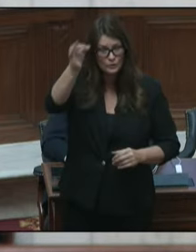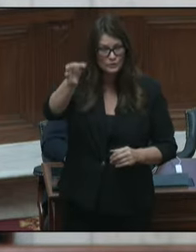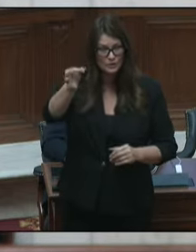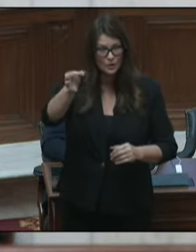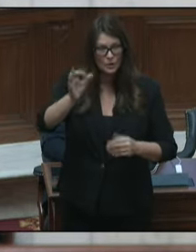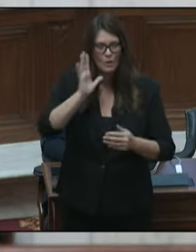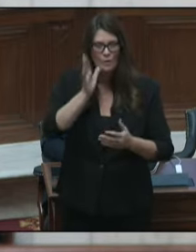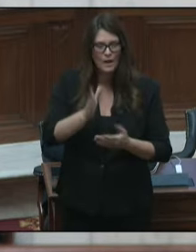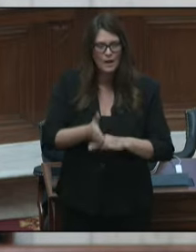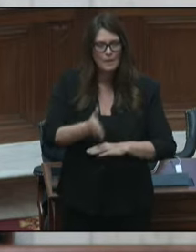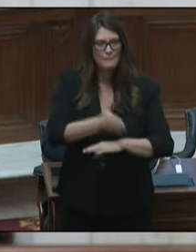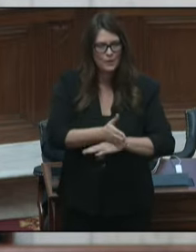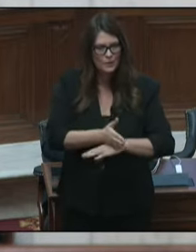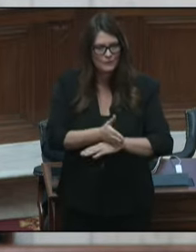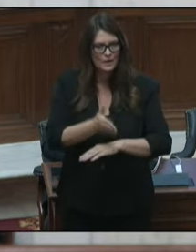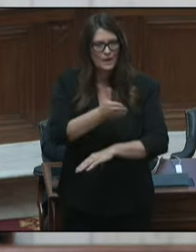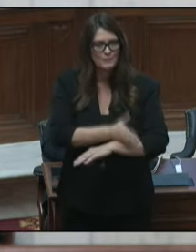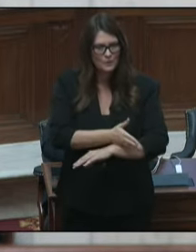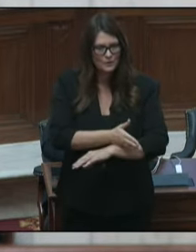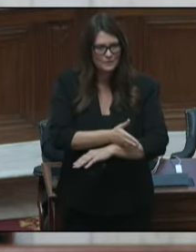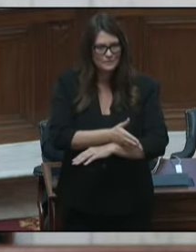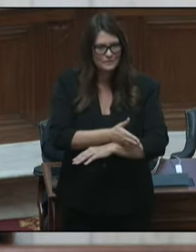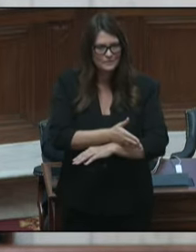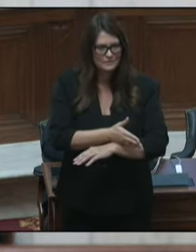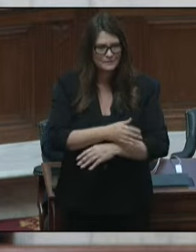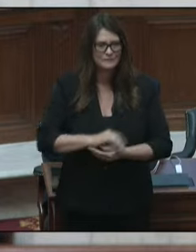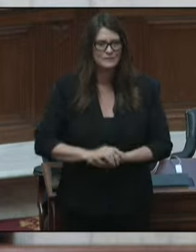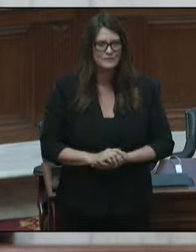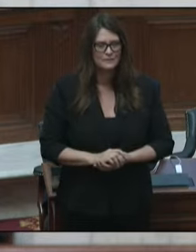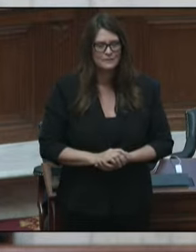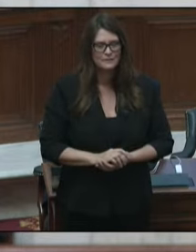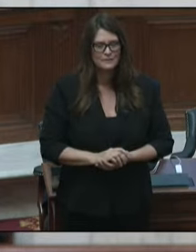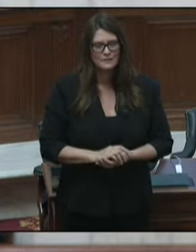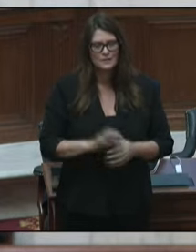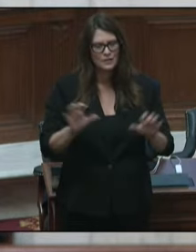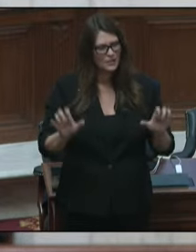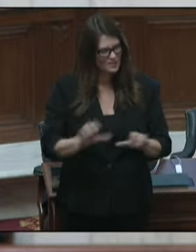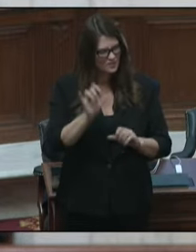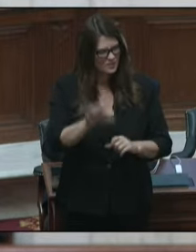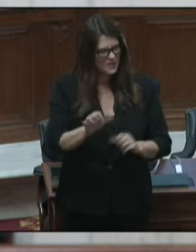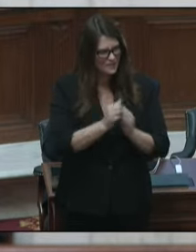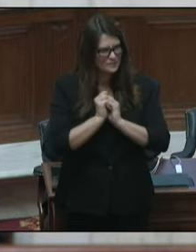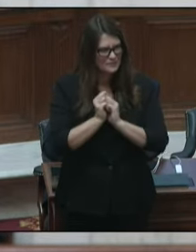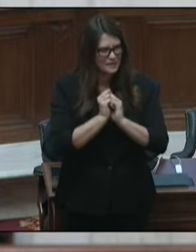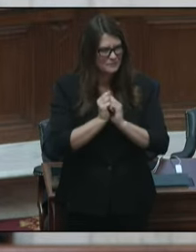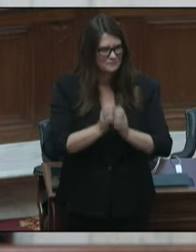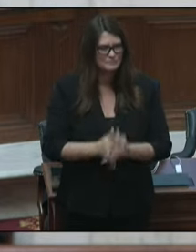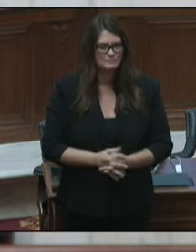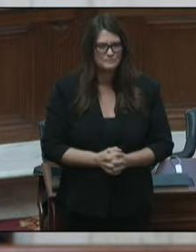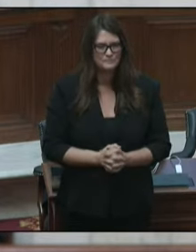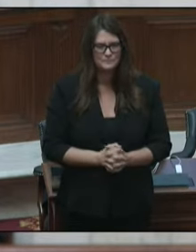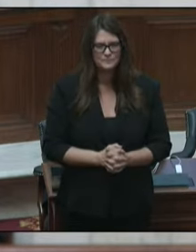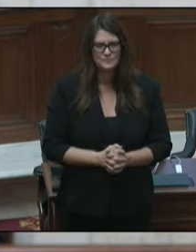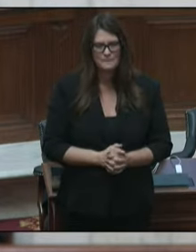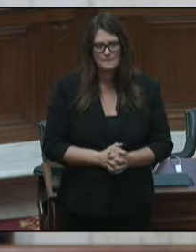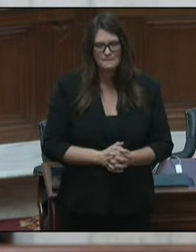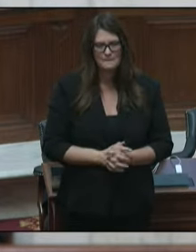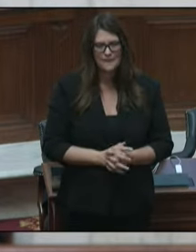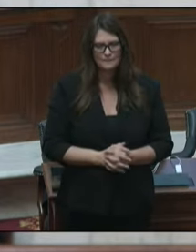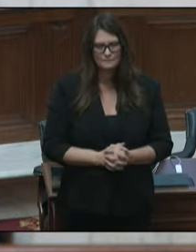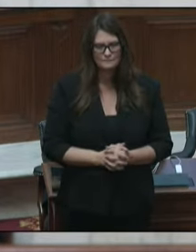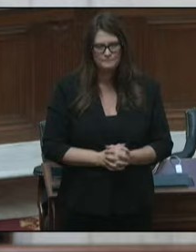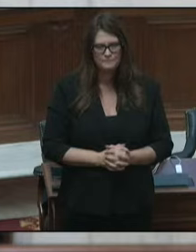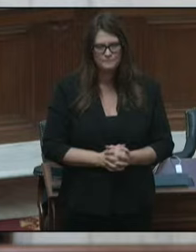better and better and better and better. Please, let's do just that. If I could talk just about